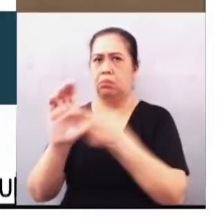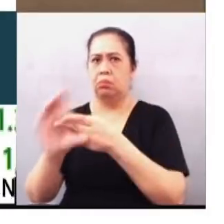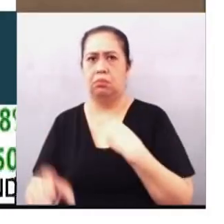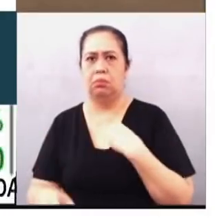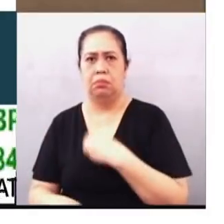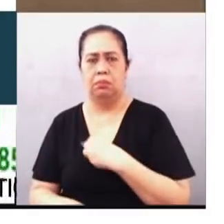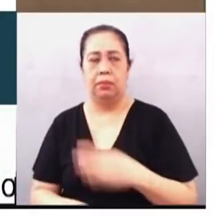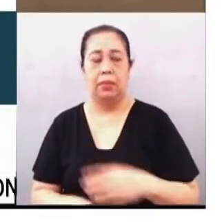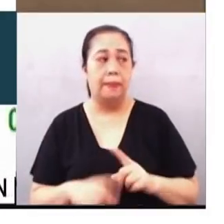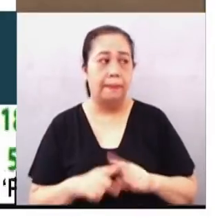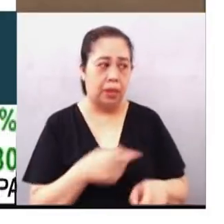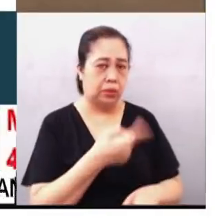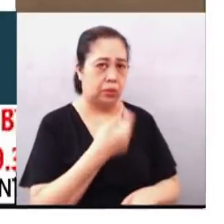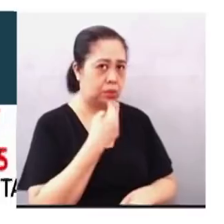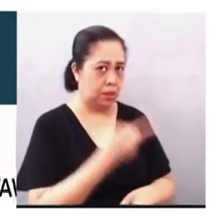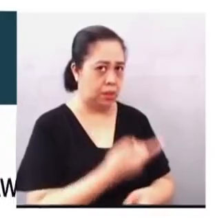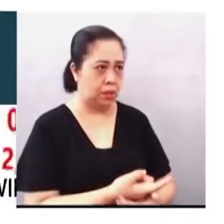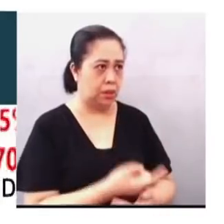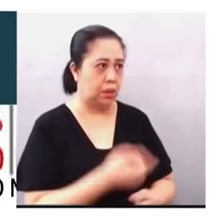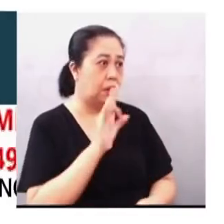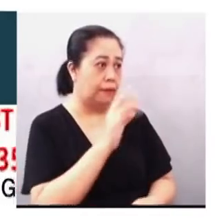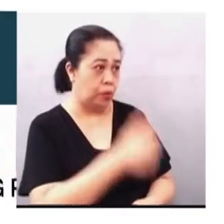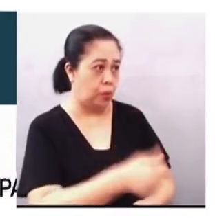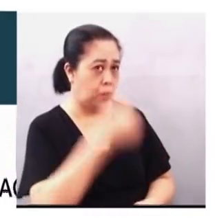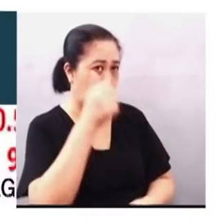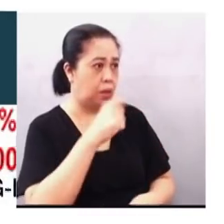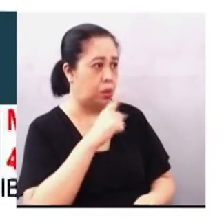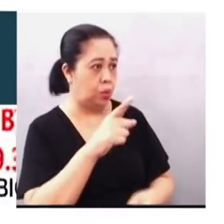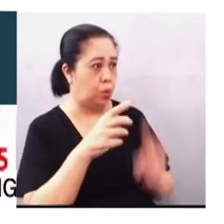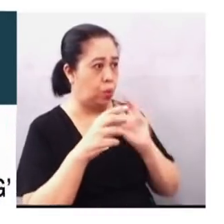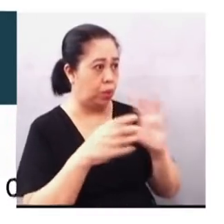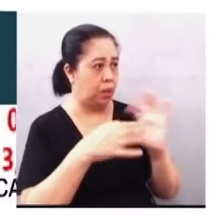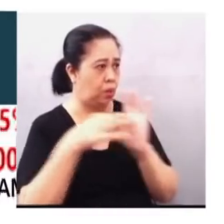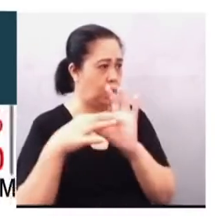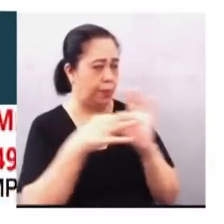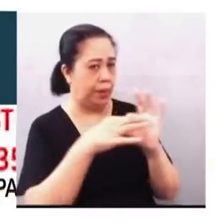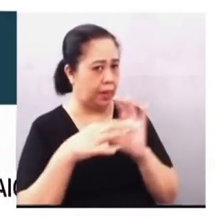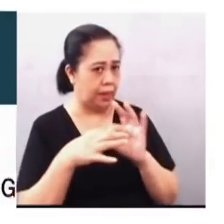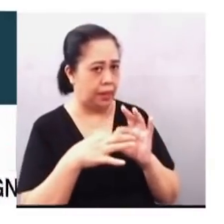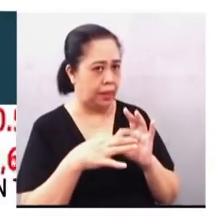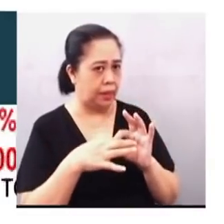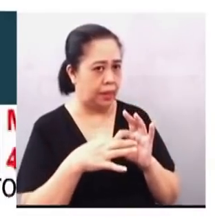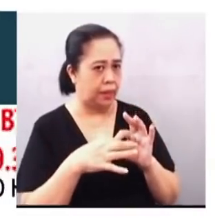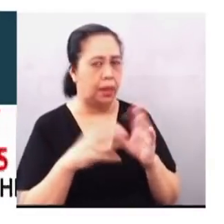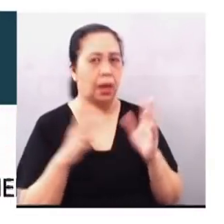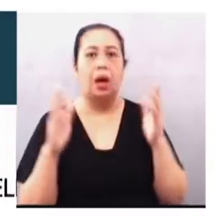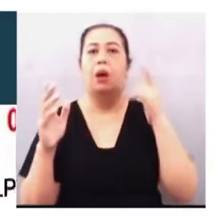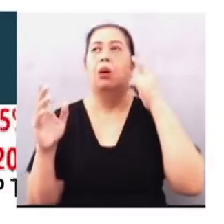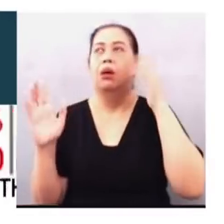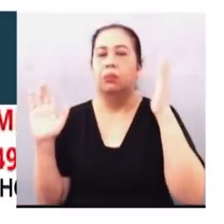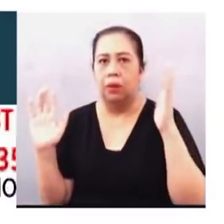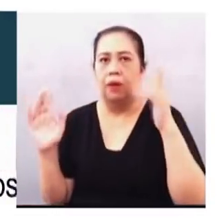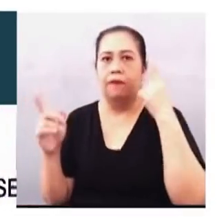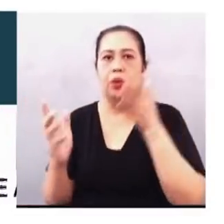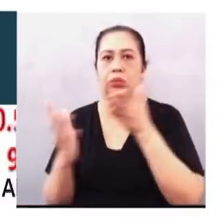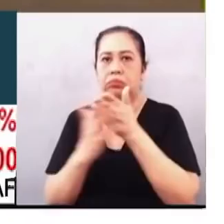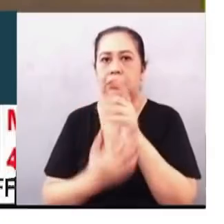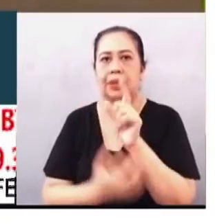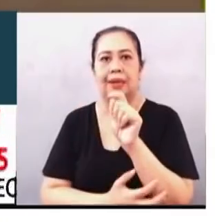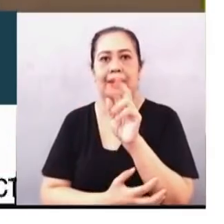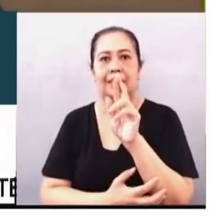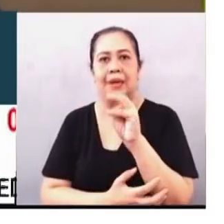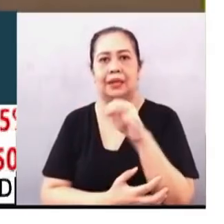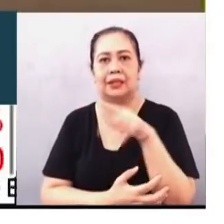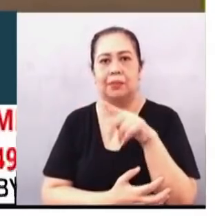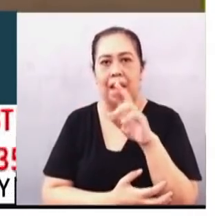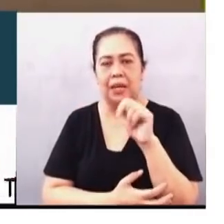But as you said, should you win, you will cooperate for transparency. For transparency reasons. I will